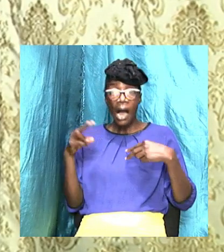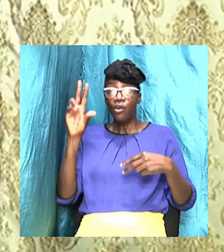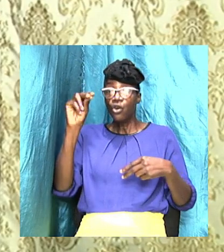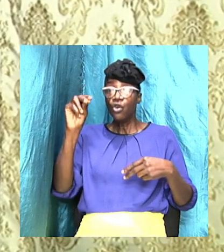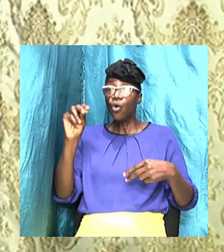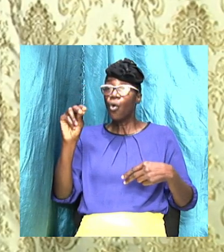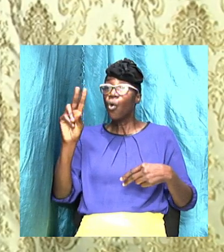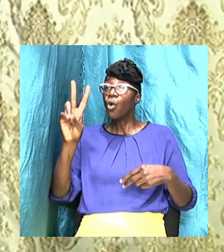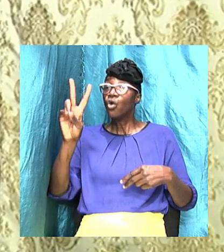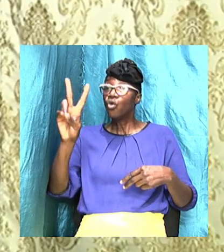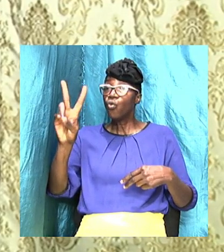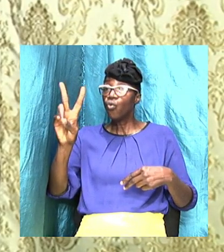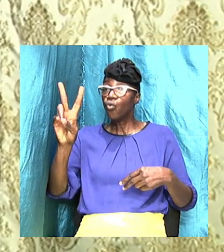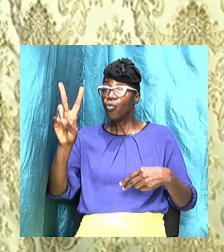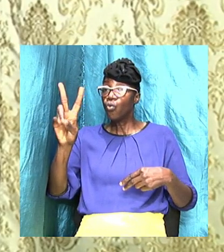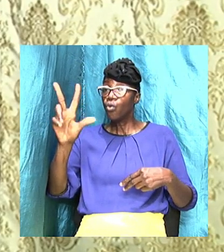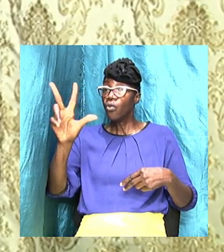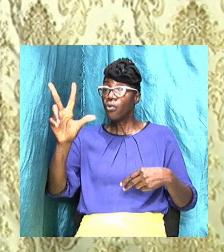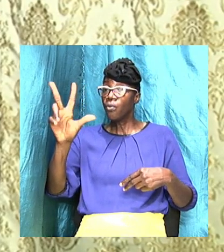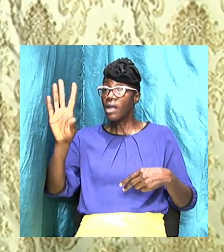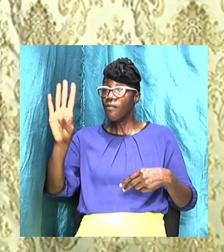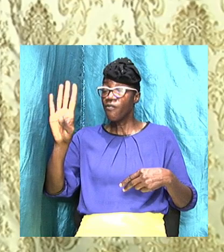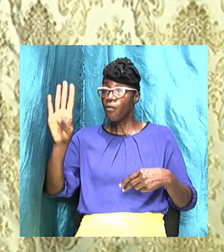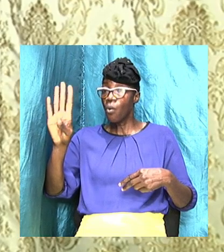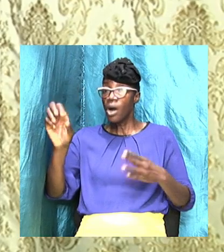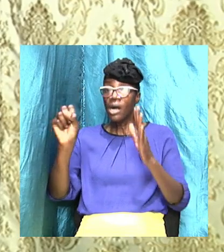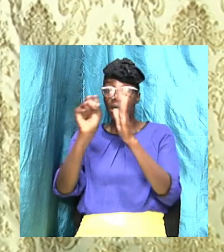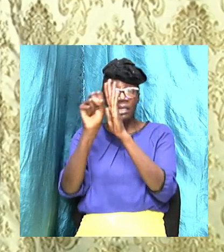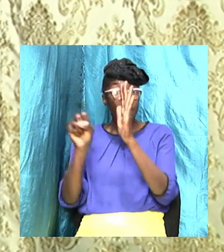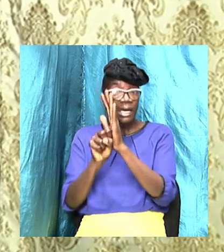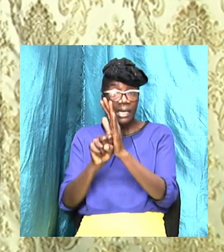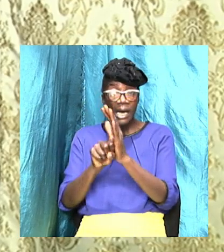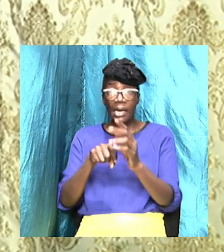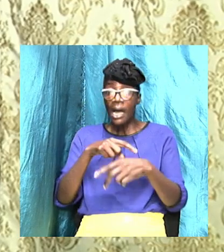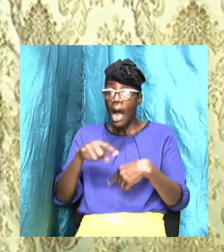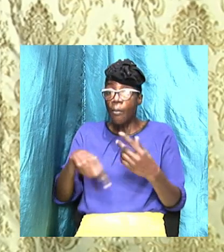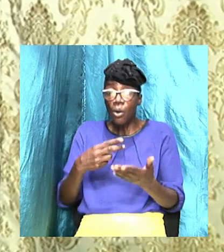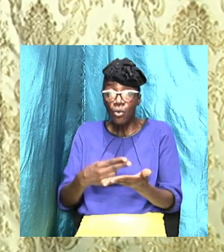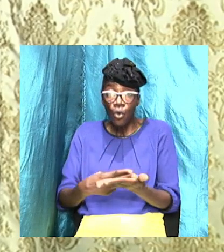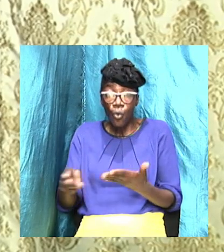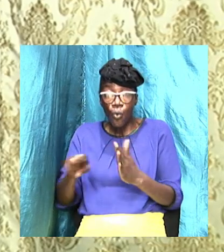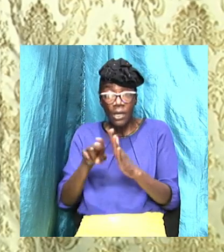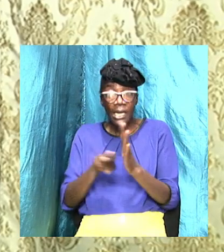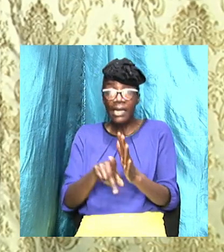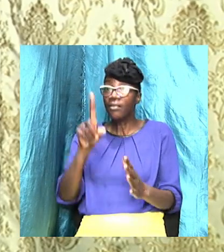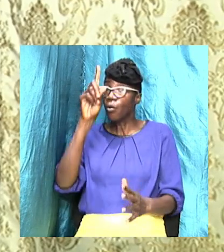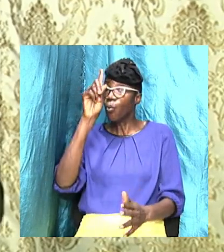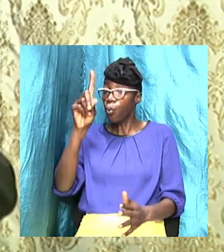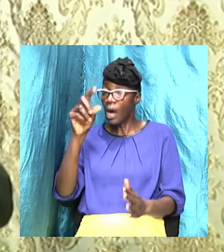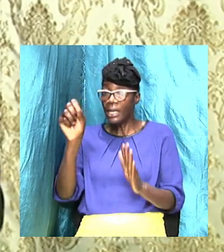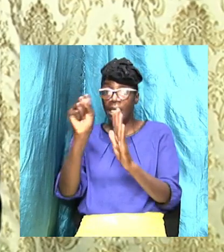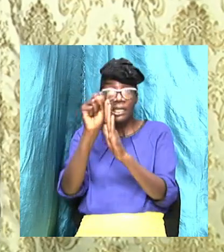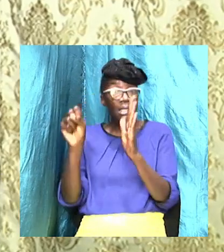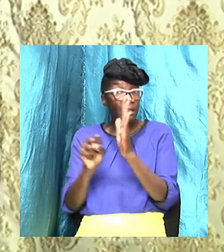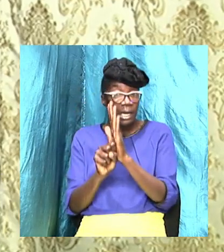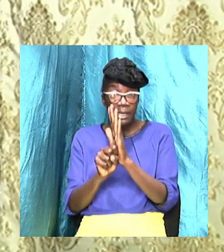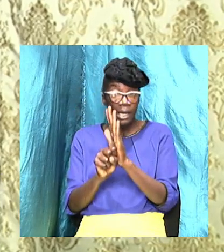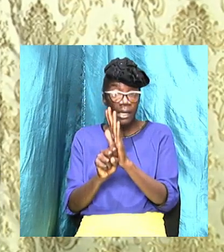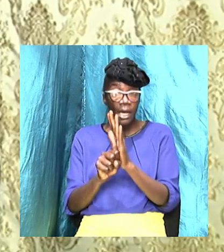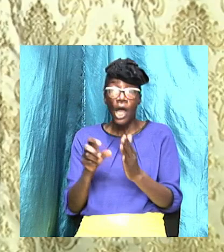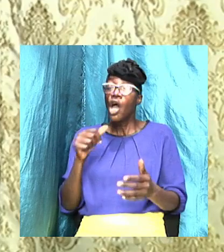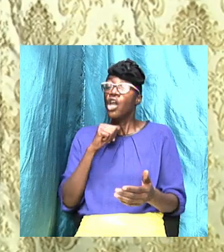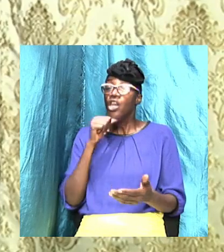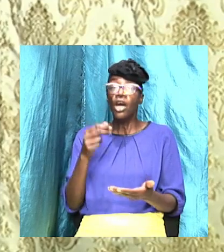four standards as it pertains to holiness. God has one standard. Not holiness according